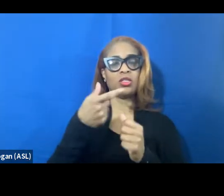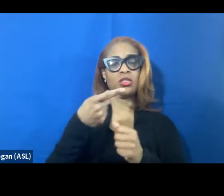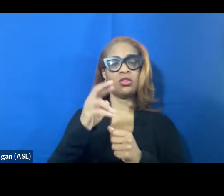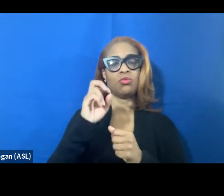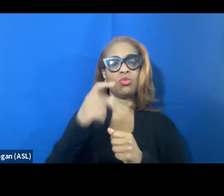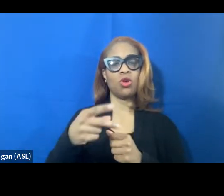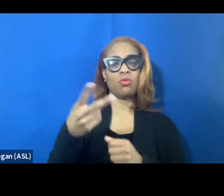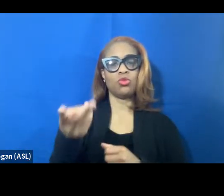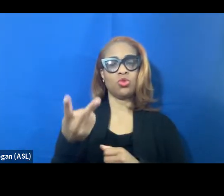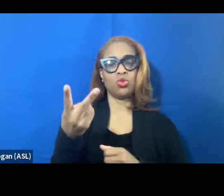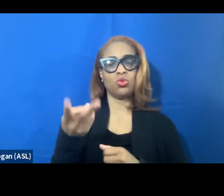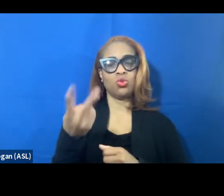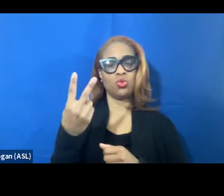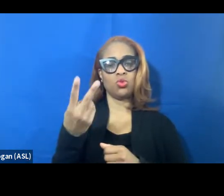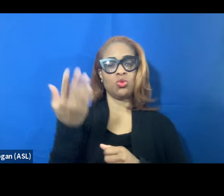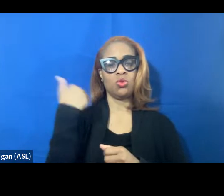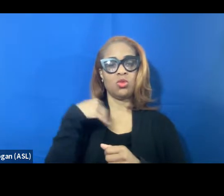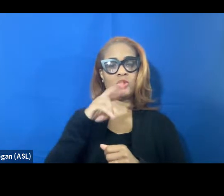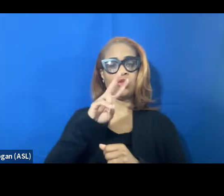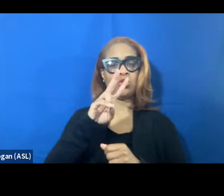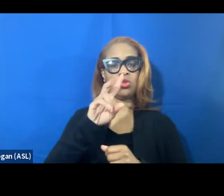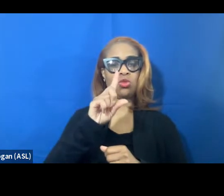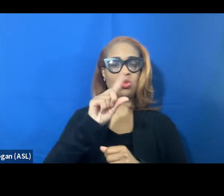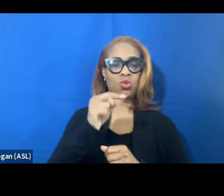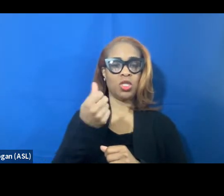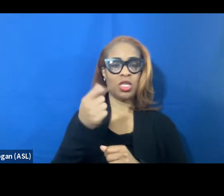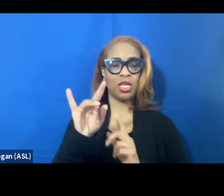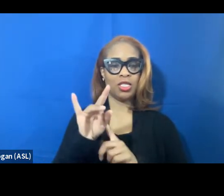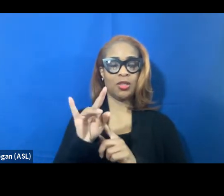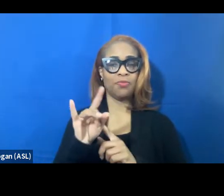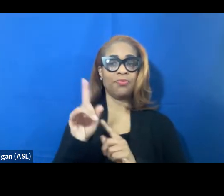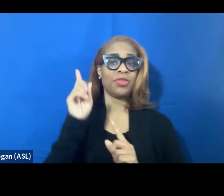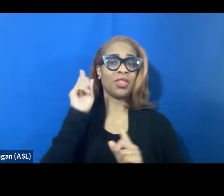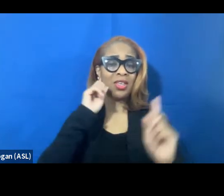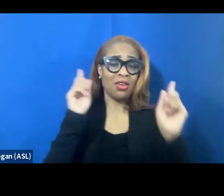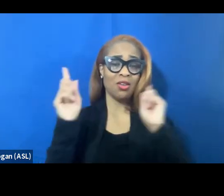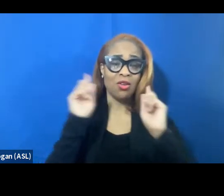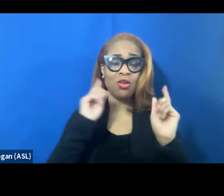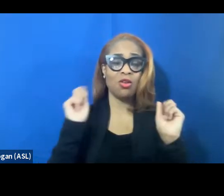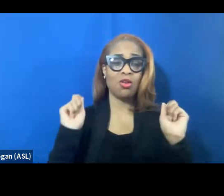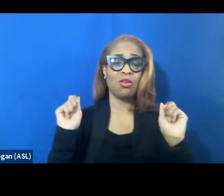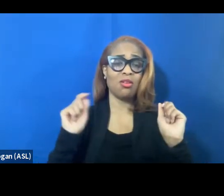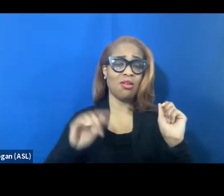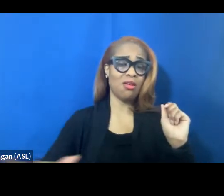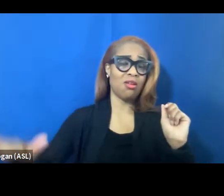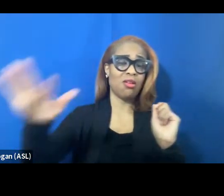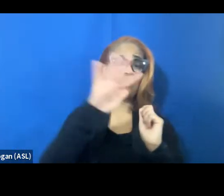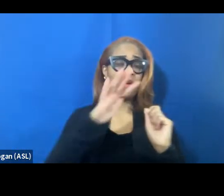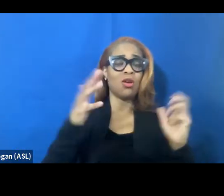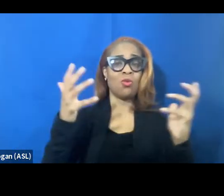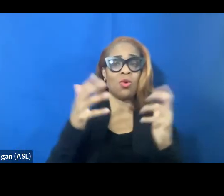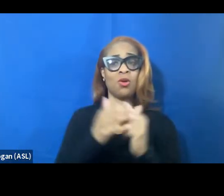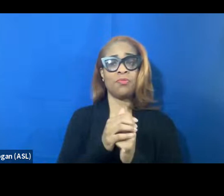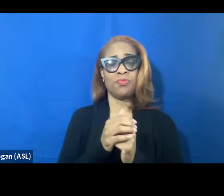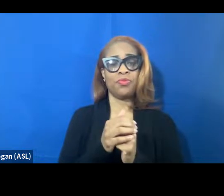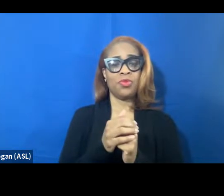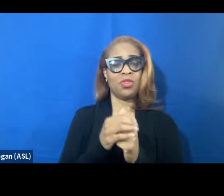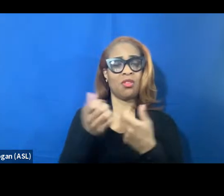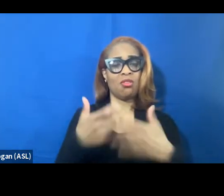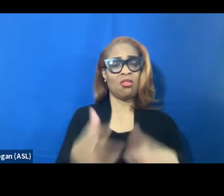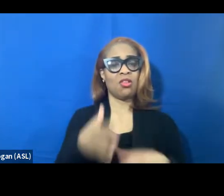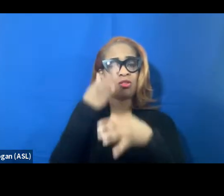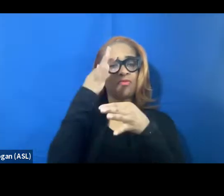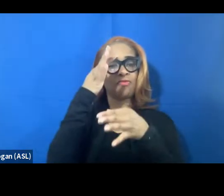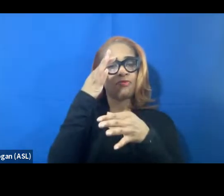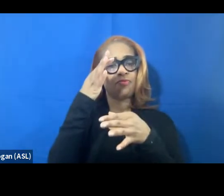2018 and what i heard from people all over everywhere i went is they've sort of lost faith in the system